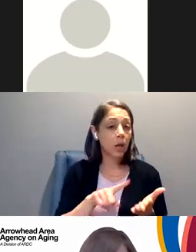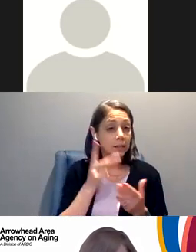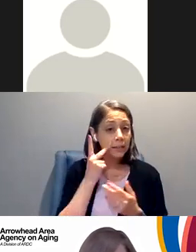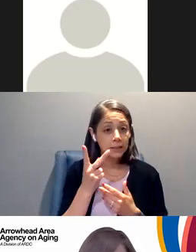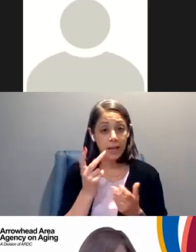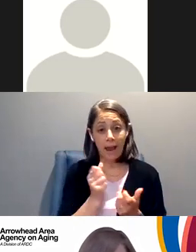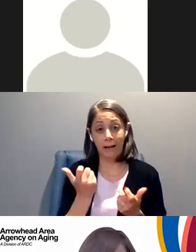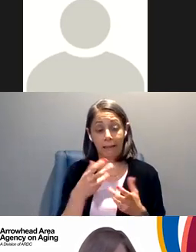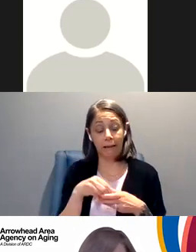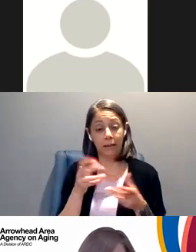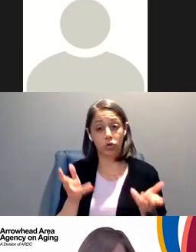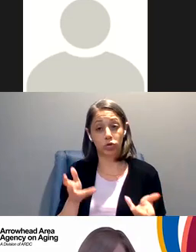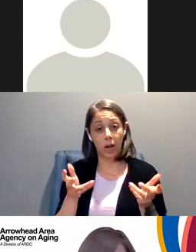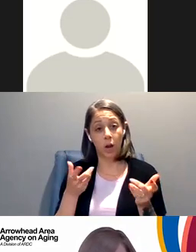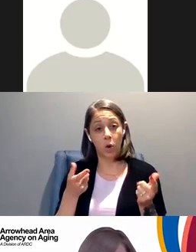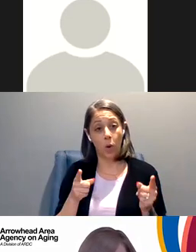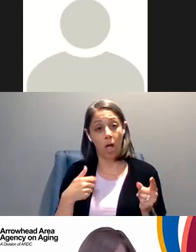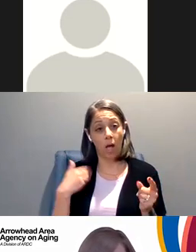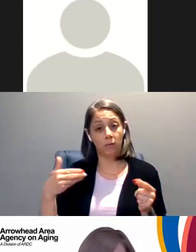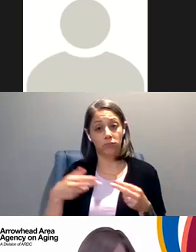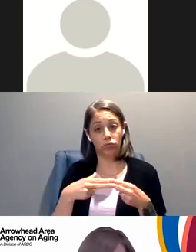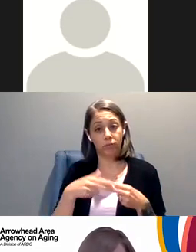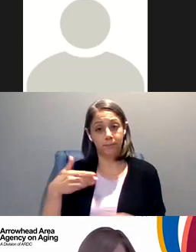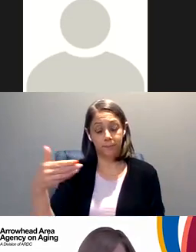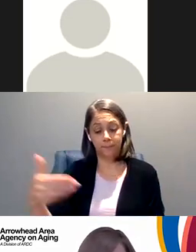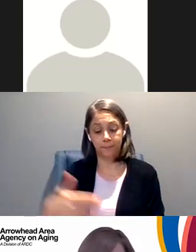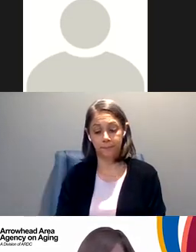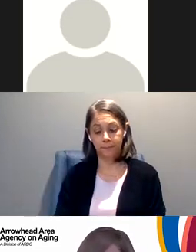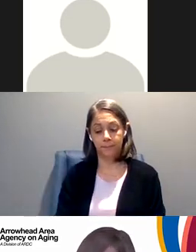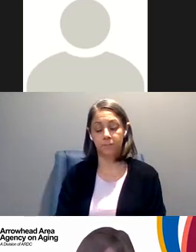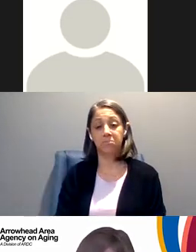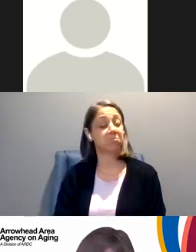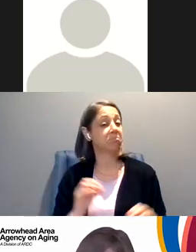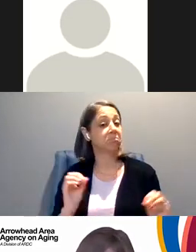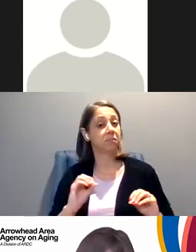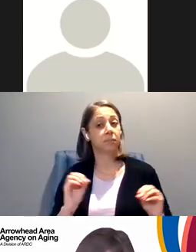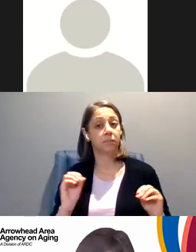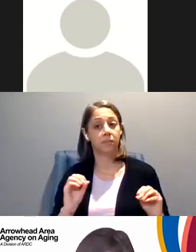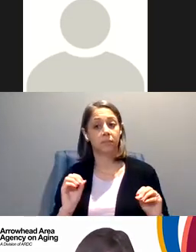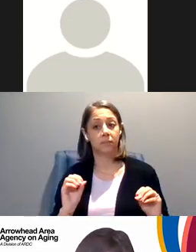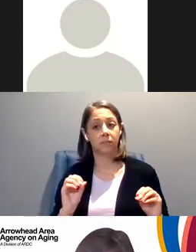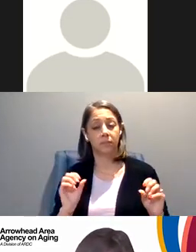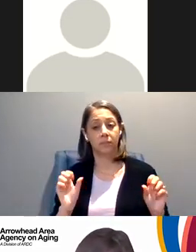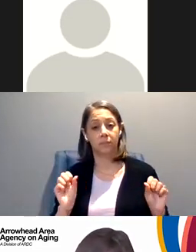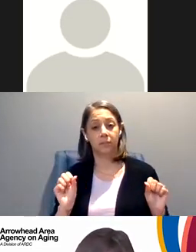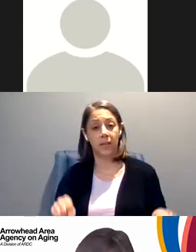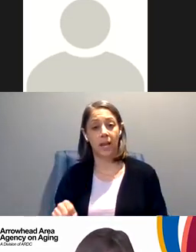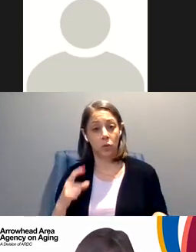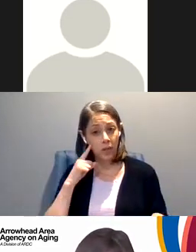chat as I advance here. There is nothing. Can anyone hear the sound on it this time?